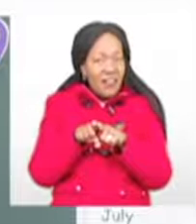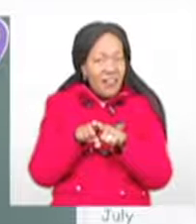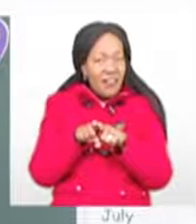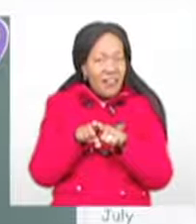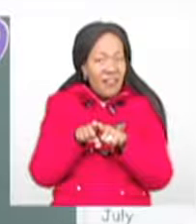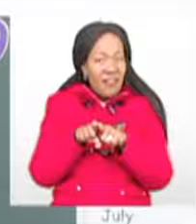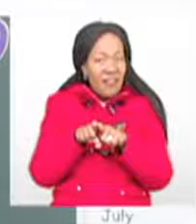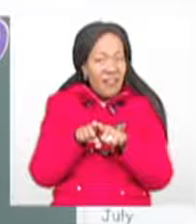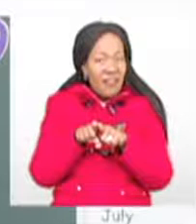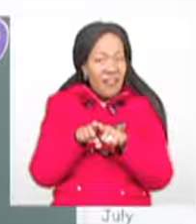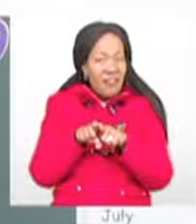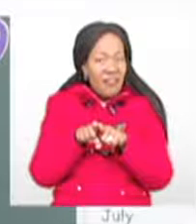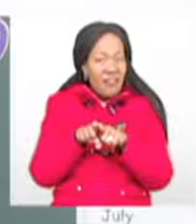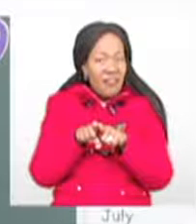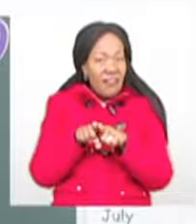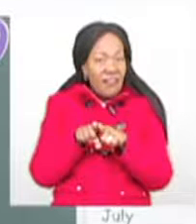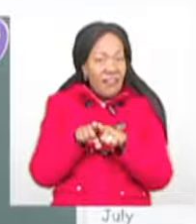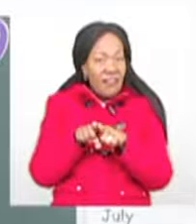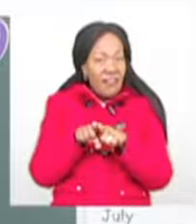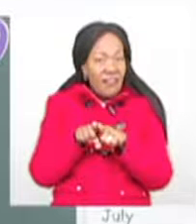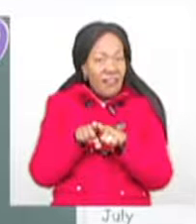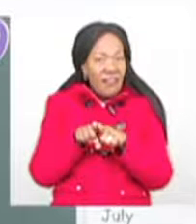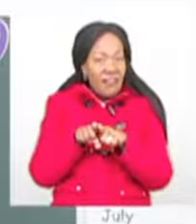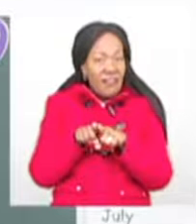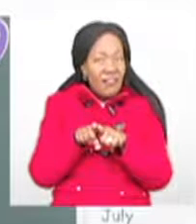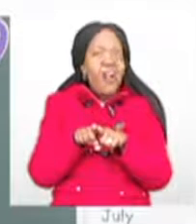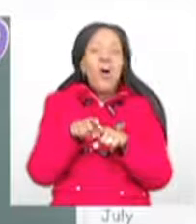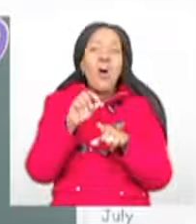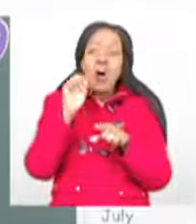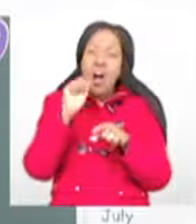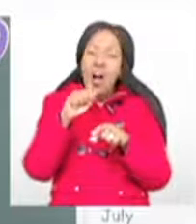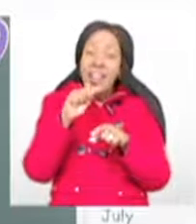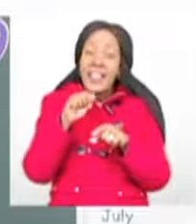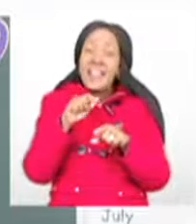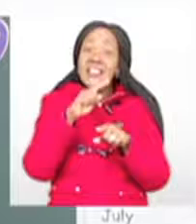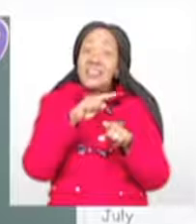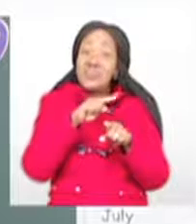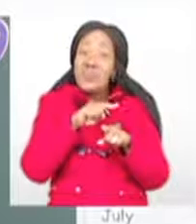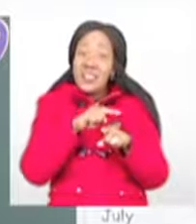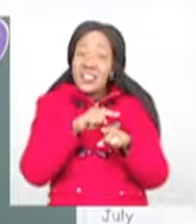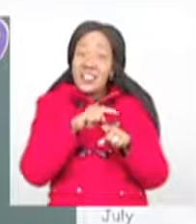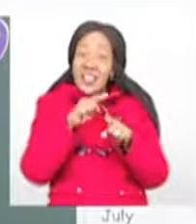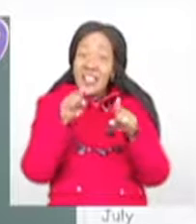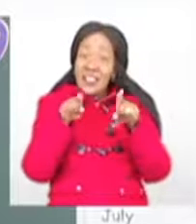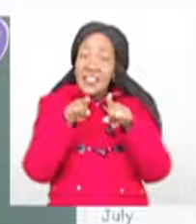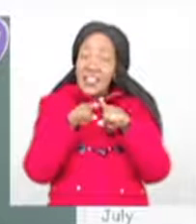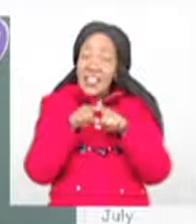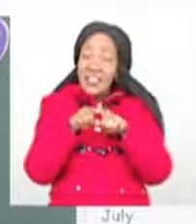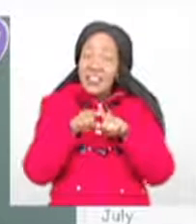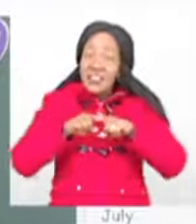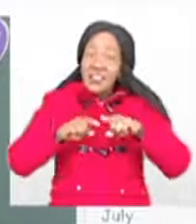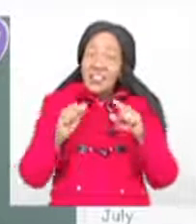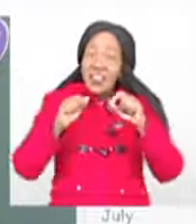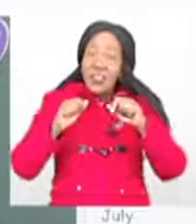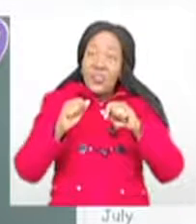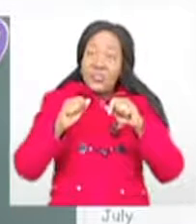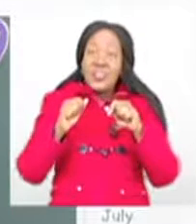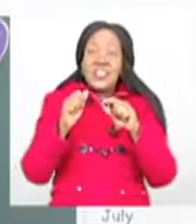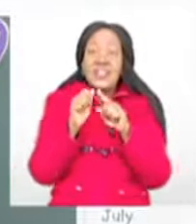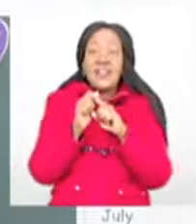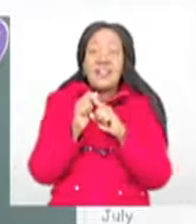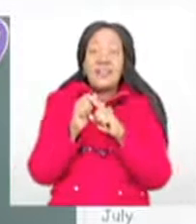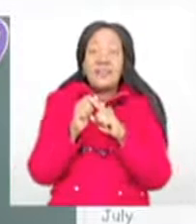The shadow of this fly should be this one. I can see the 2 wings. I